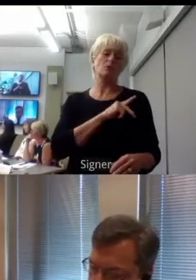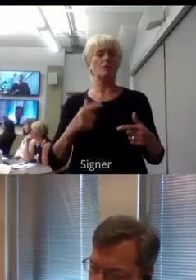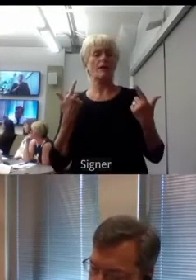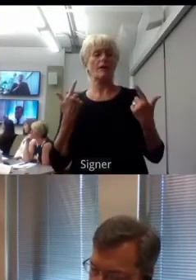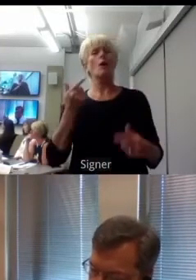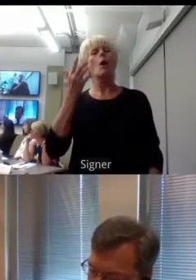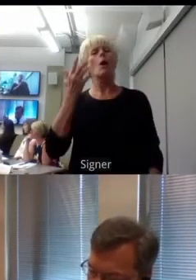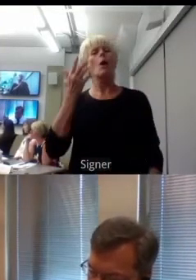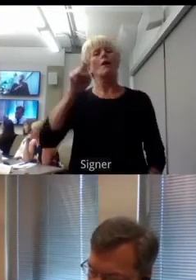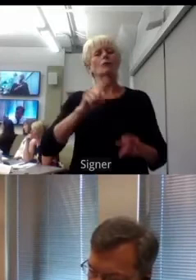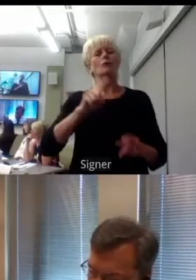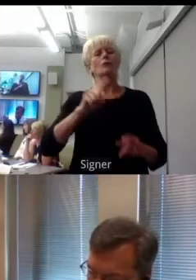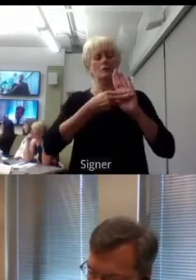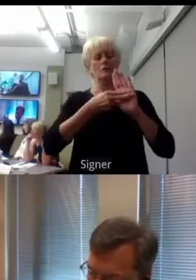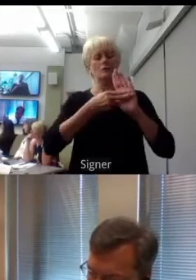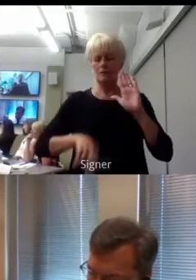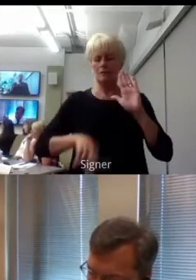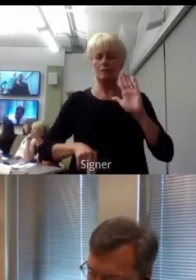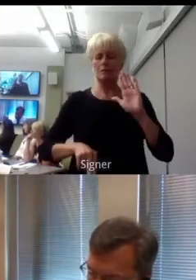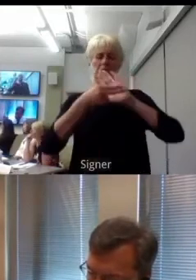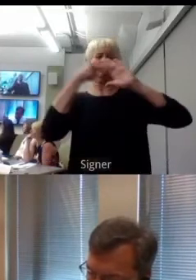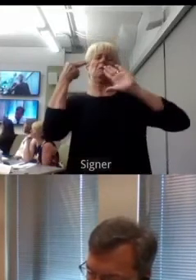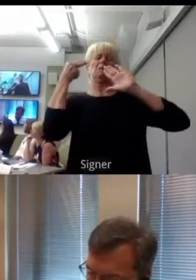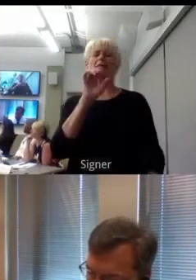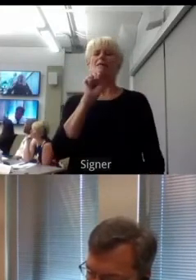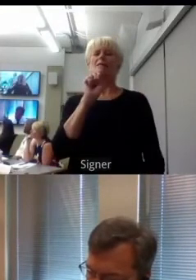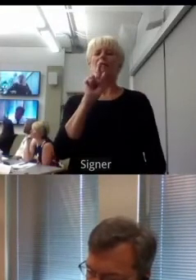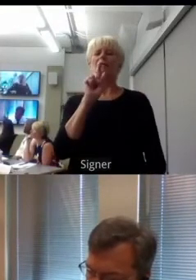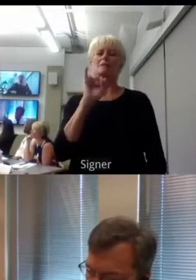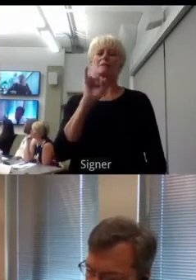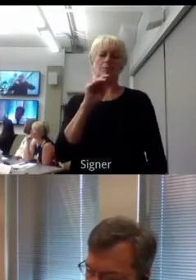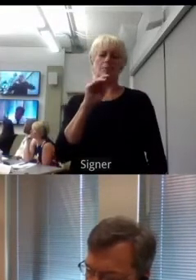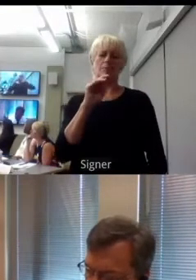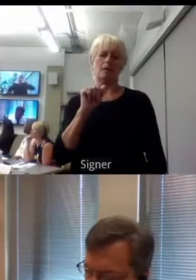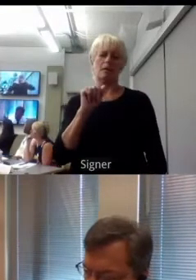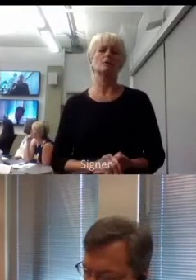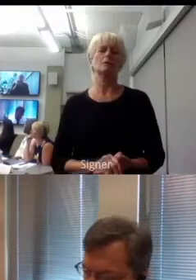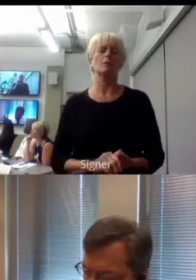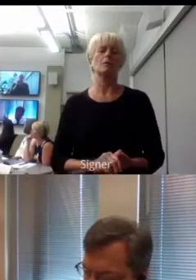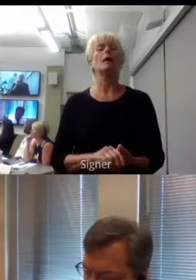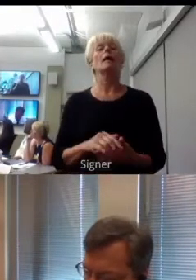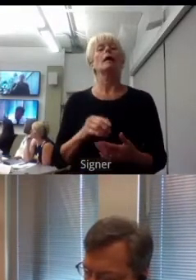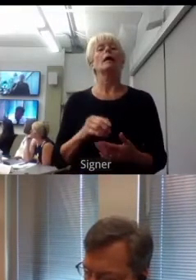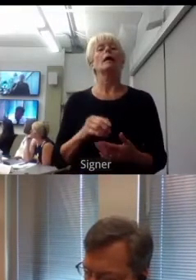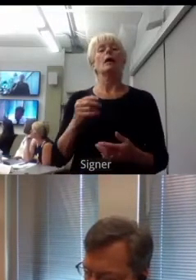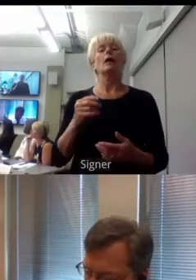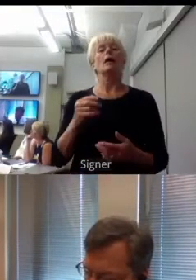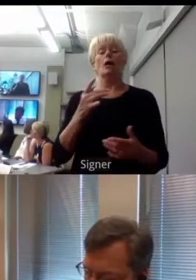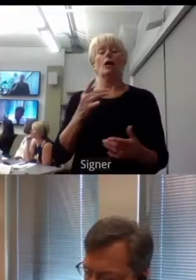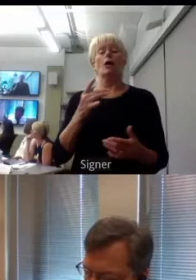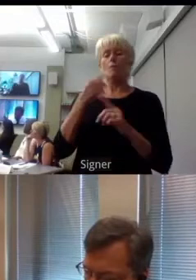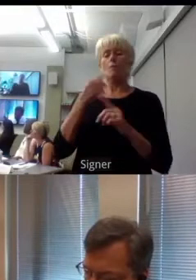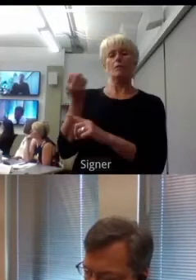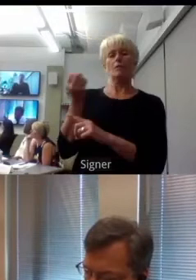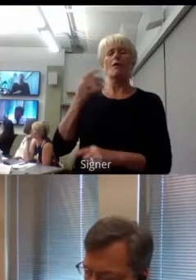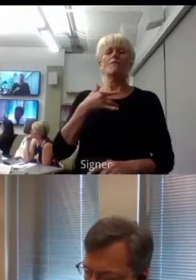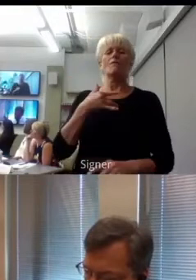think one of the concerns I had coming from Ontario was the cumbersome compliance structure.